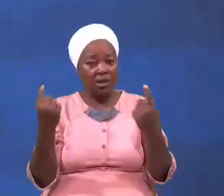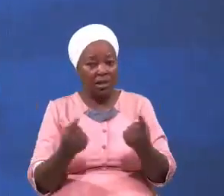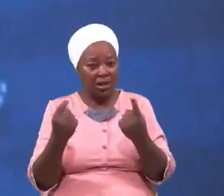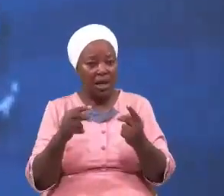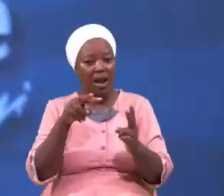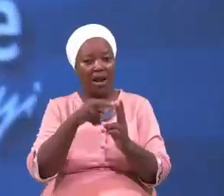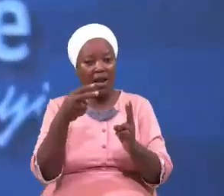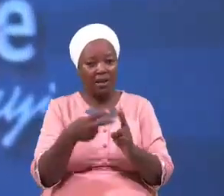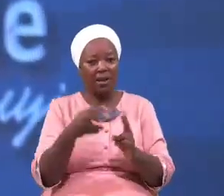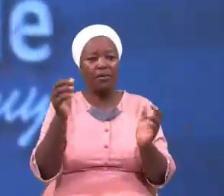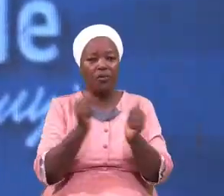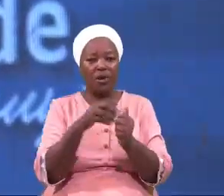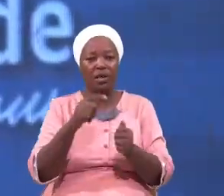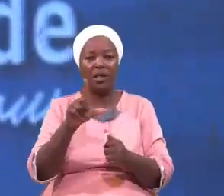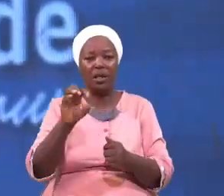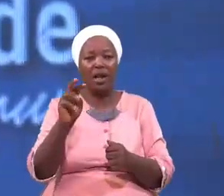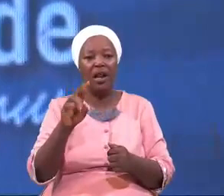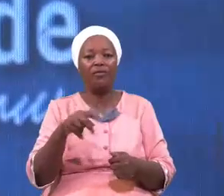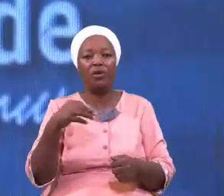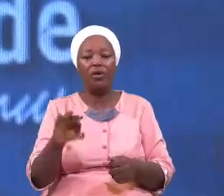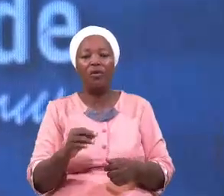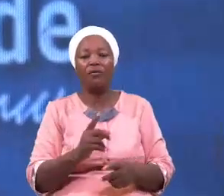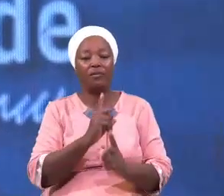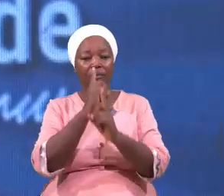neither with the leaven of malice